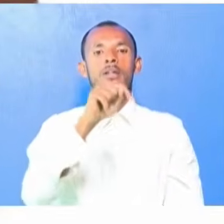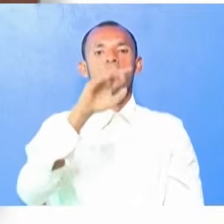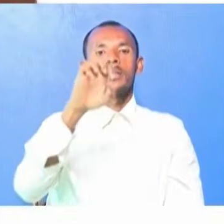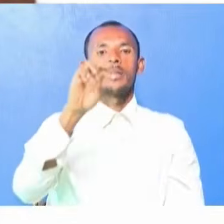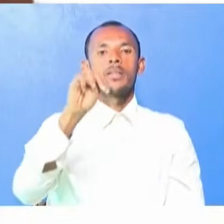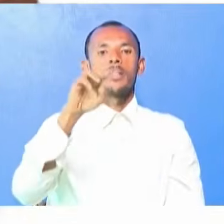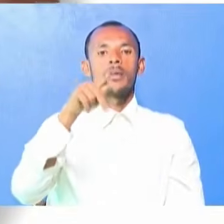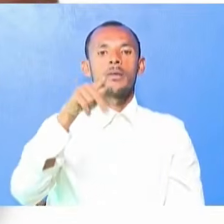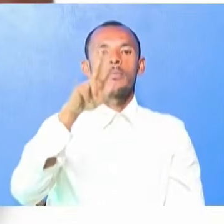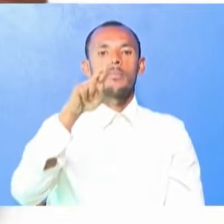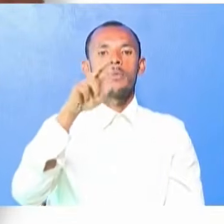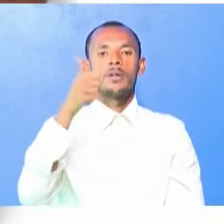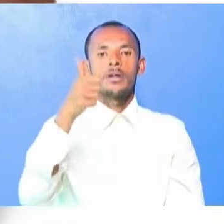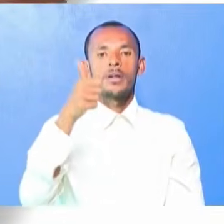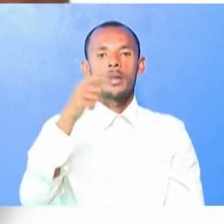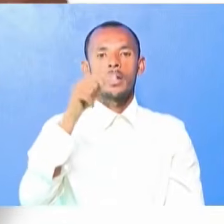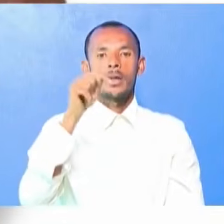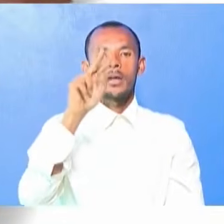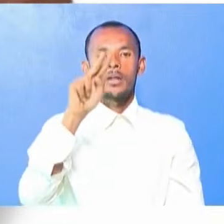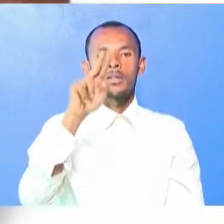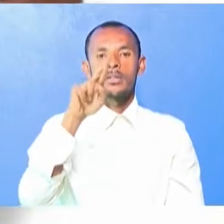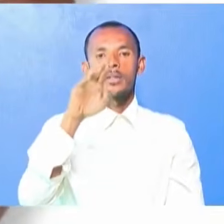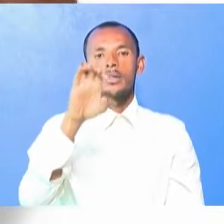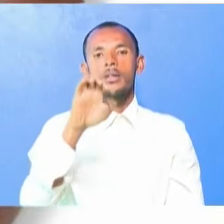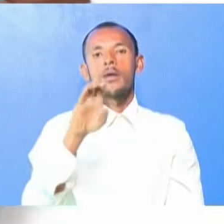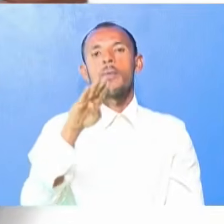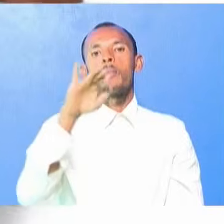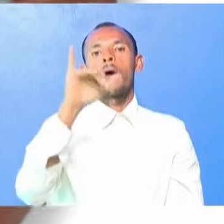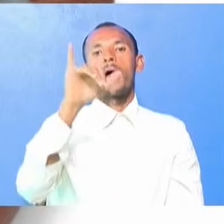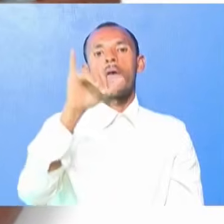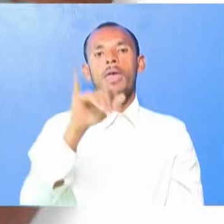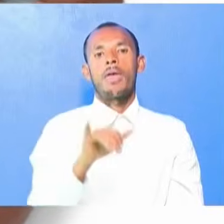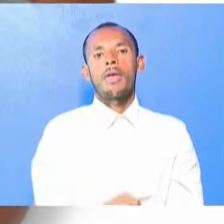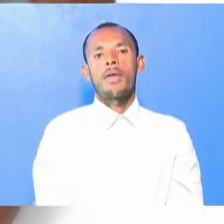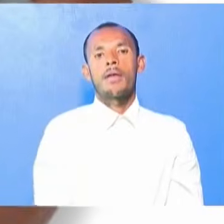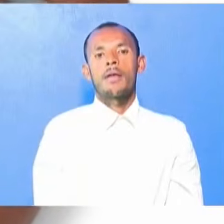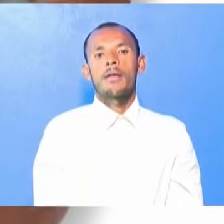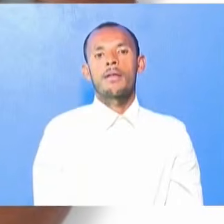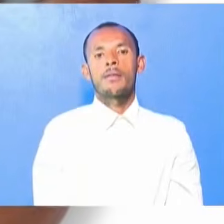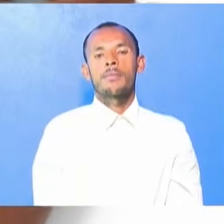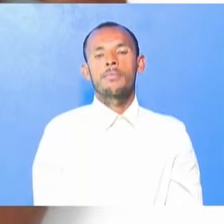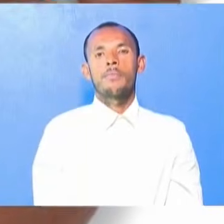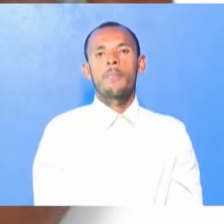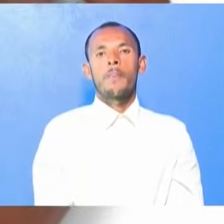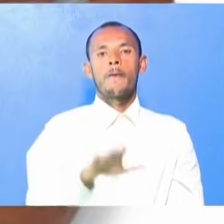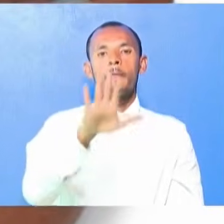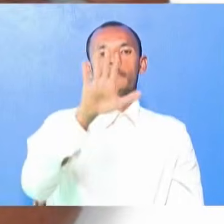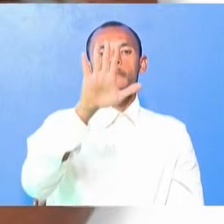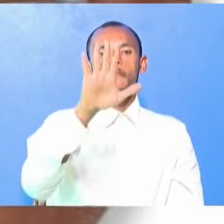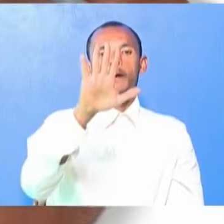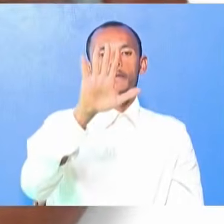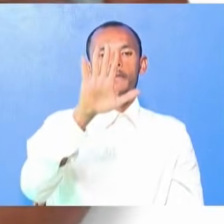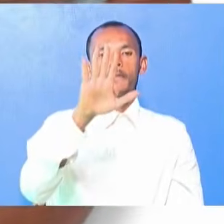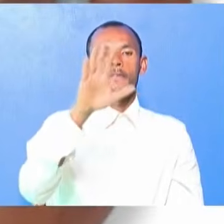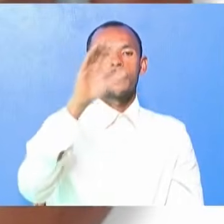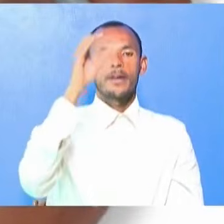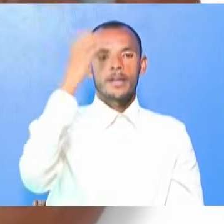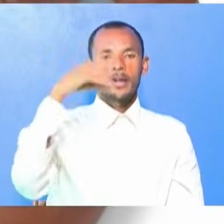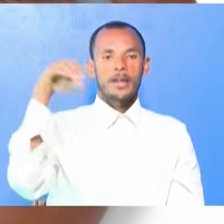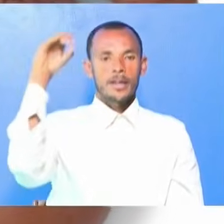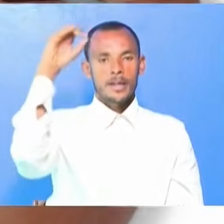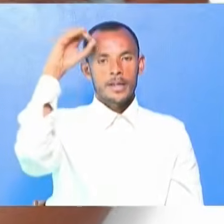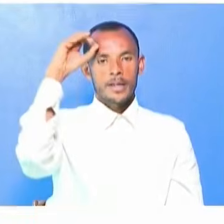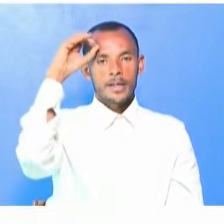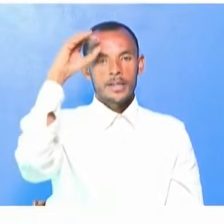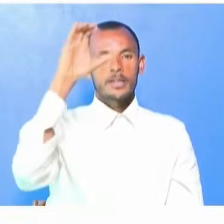by 5 degree